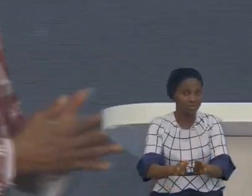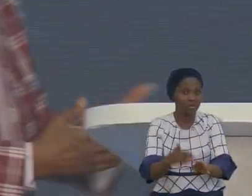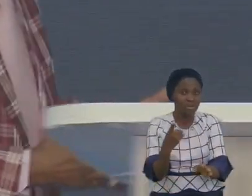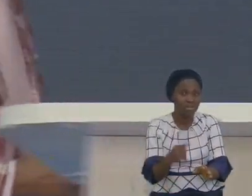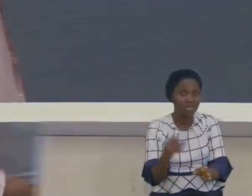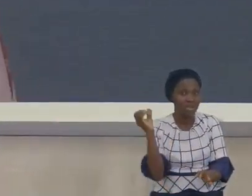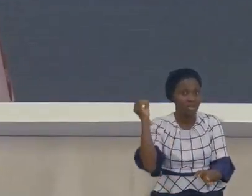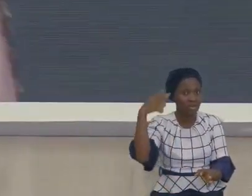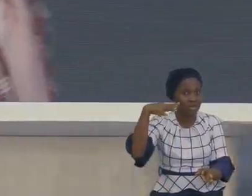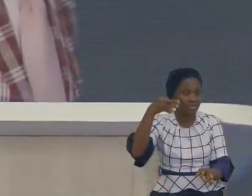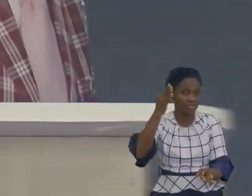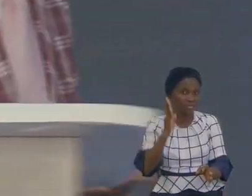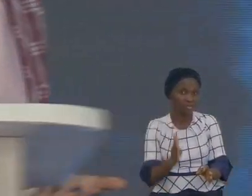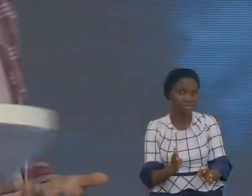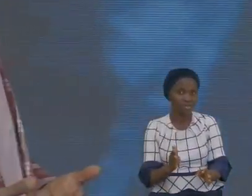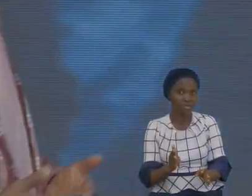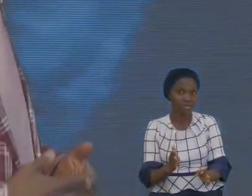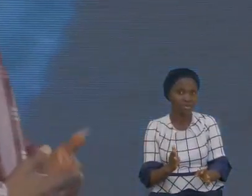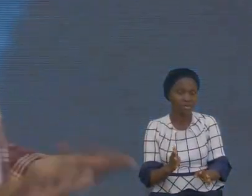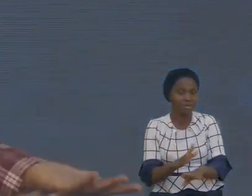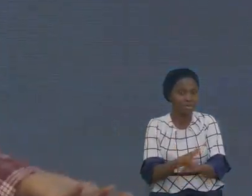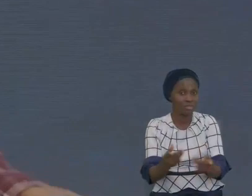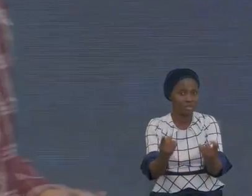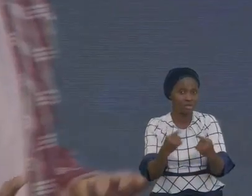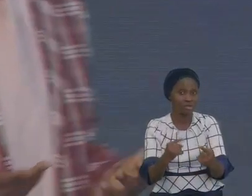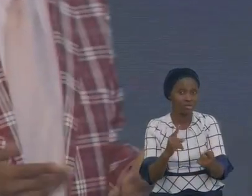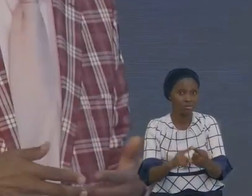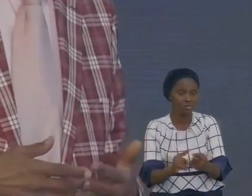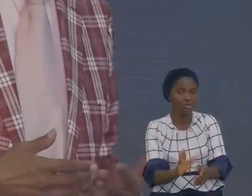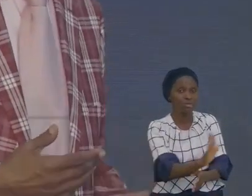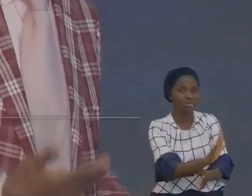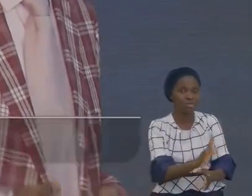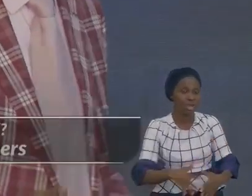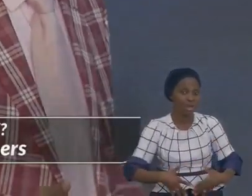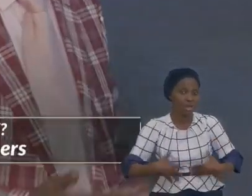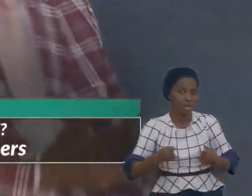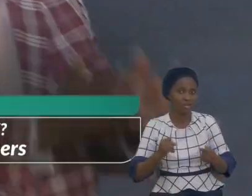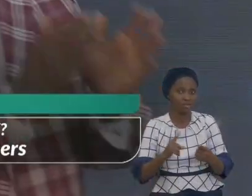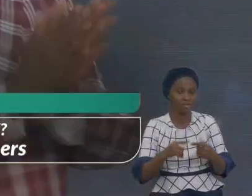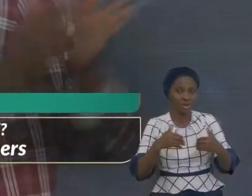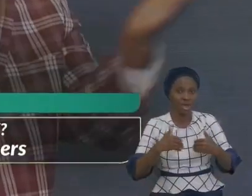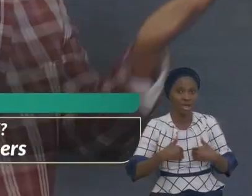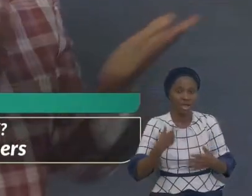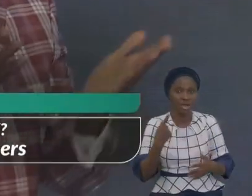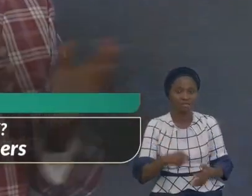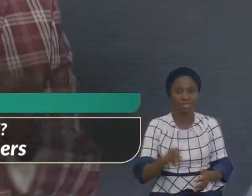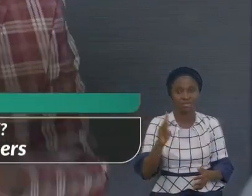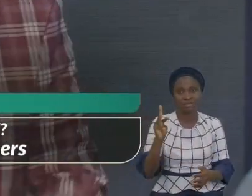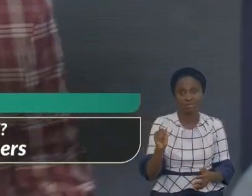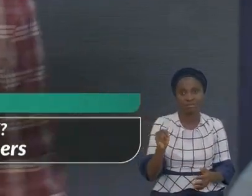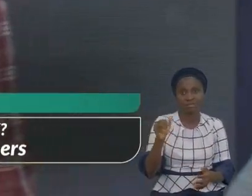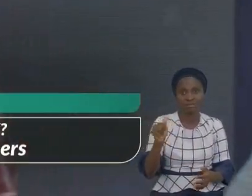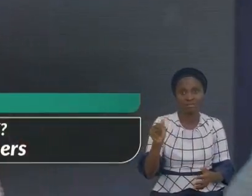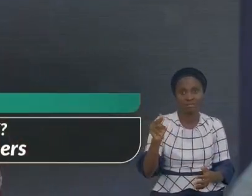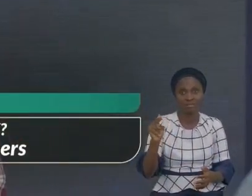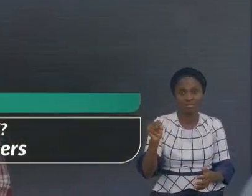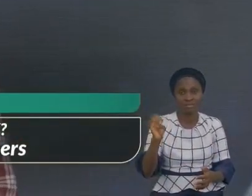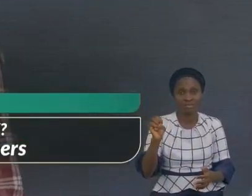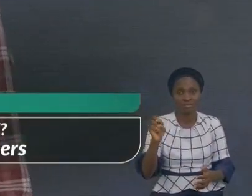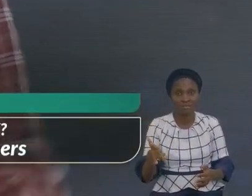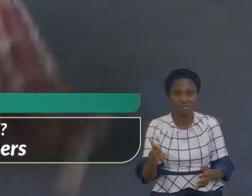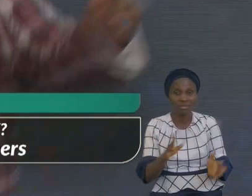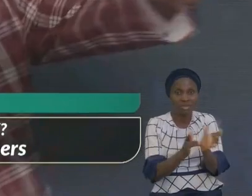have the manners, the Christian character, the behavior. And because there's no